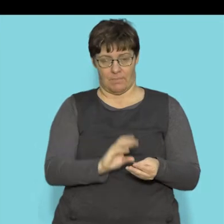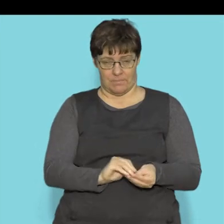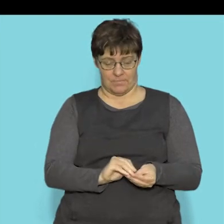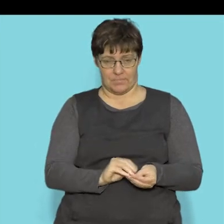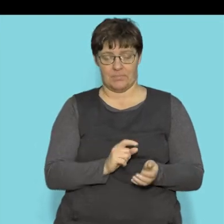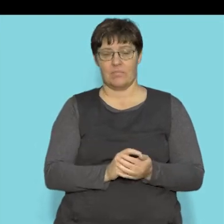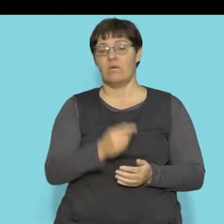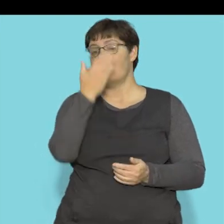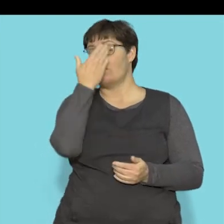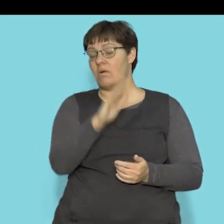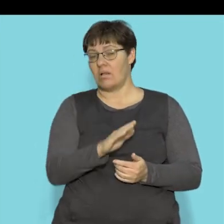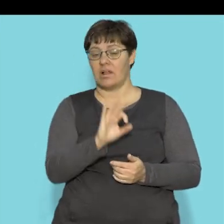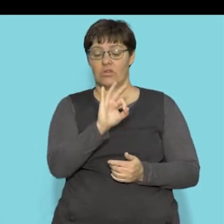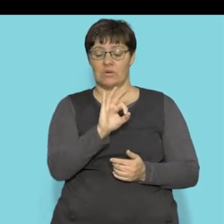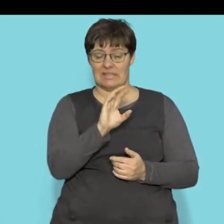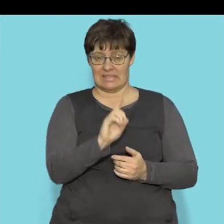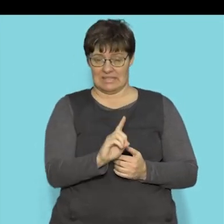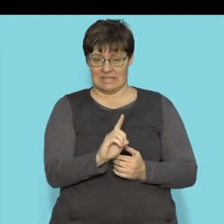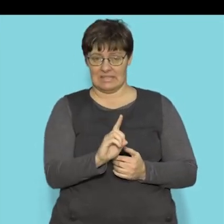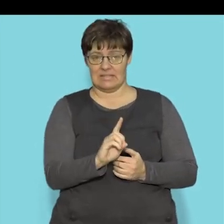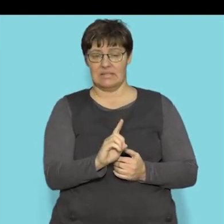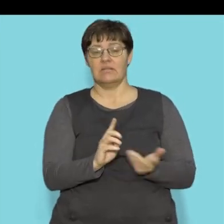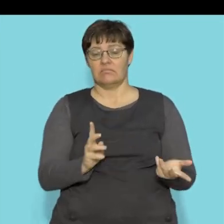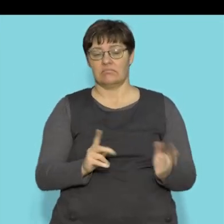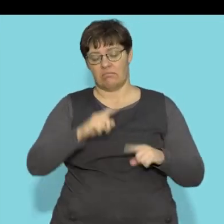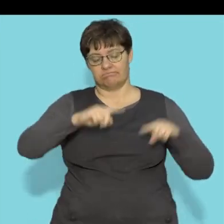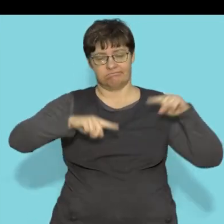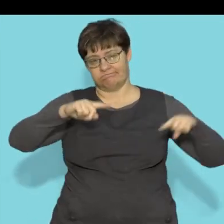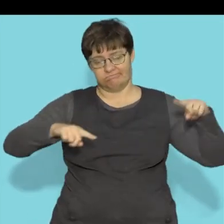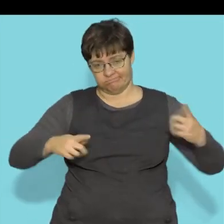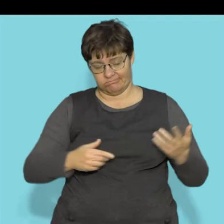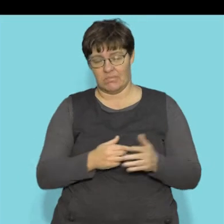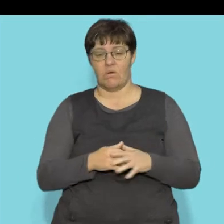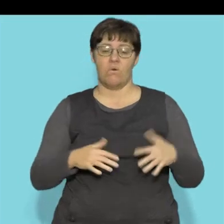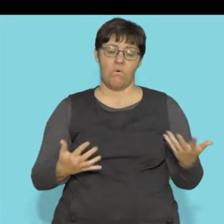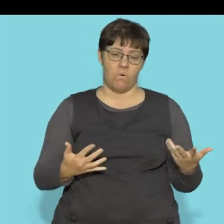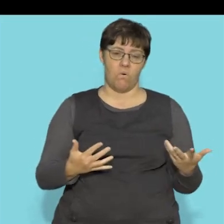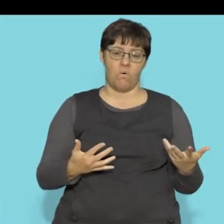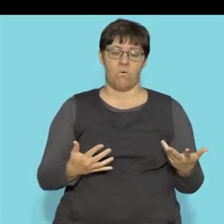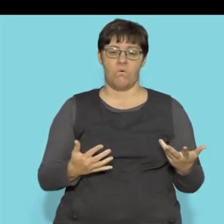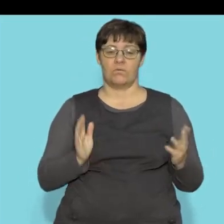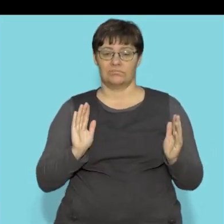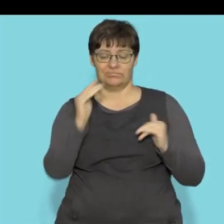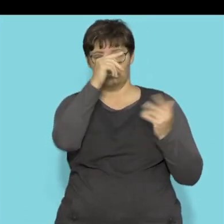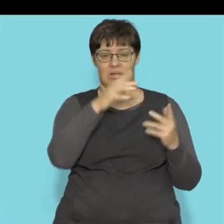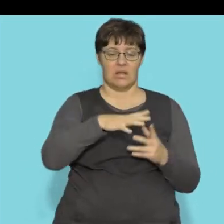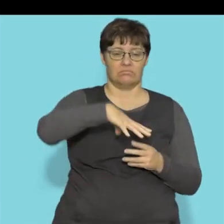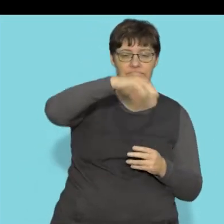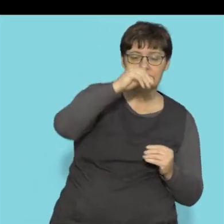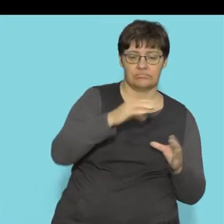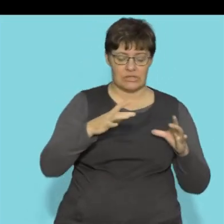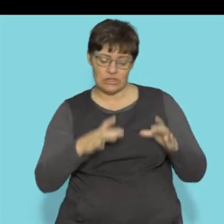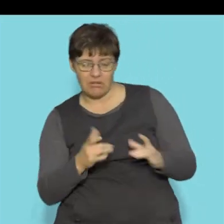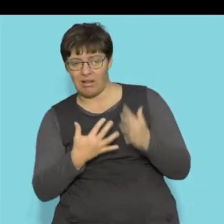that often a three-dimensional shape is made up of different shapes, or the exterior is made up of different shapes, but the